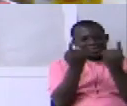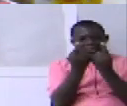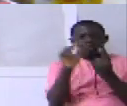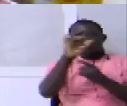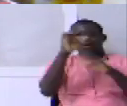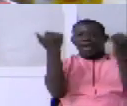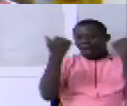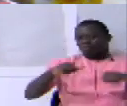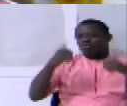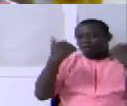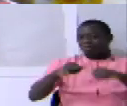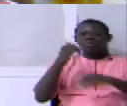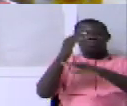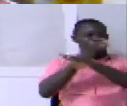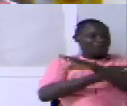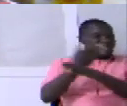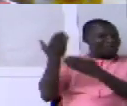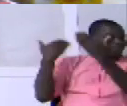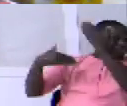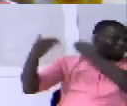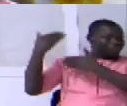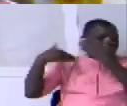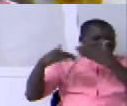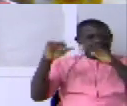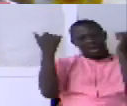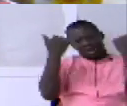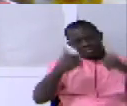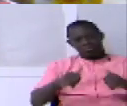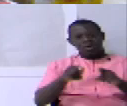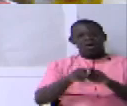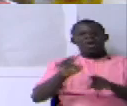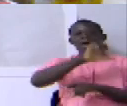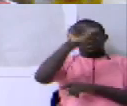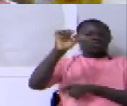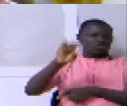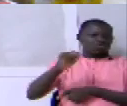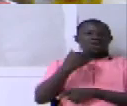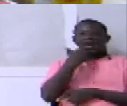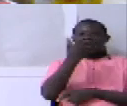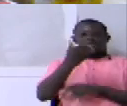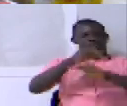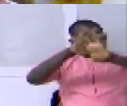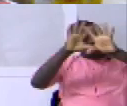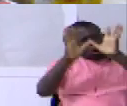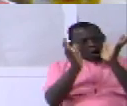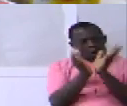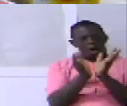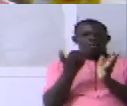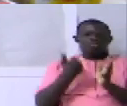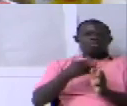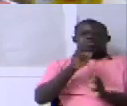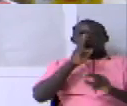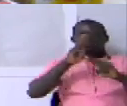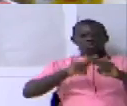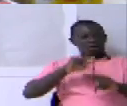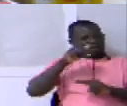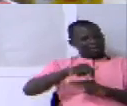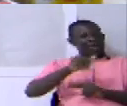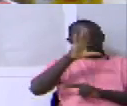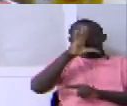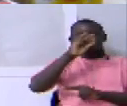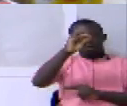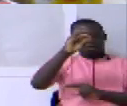happening here in the past. And we do ask that all who will come here to testify will do